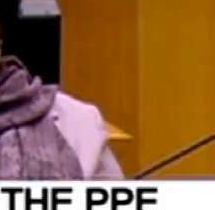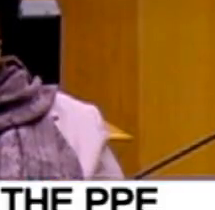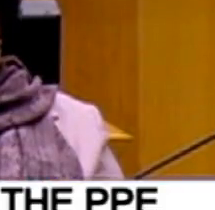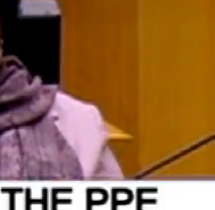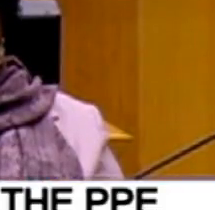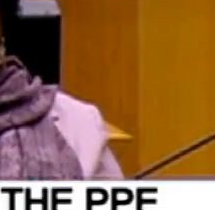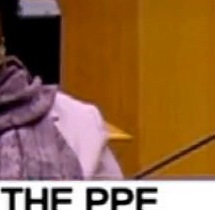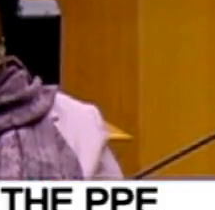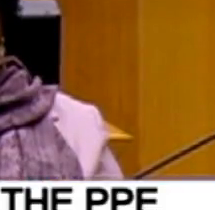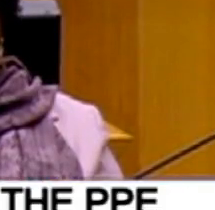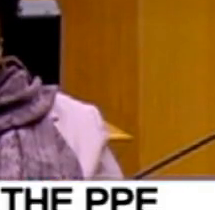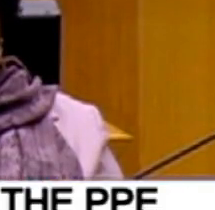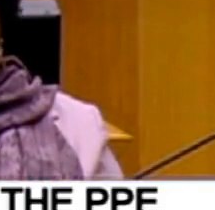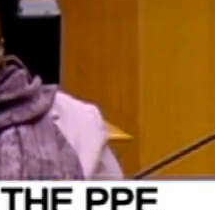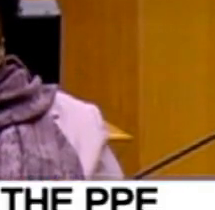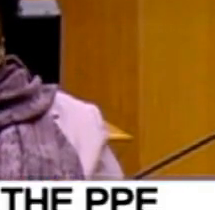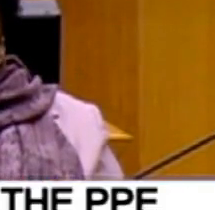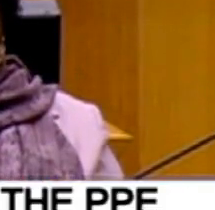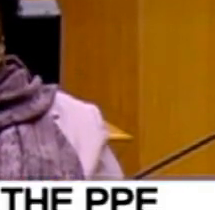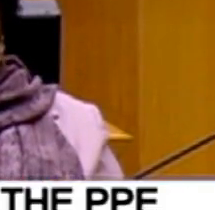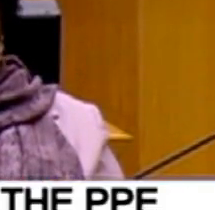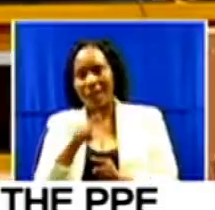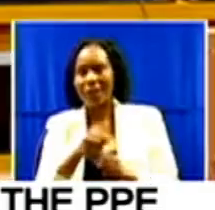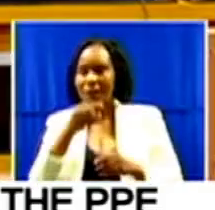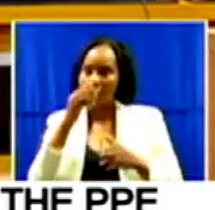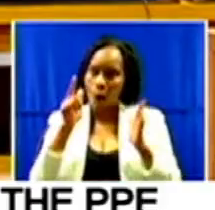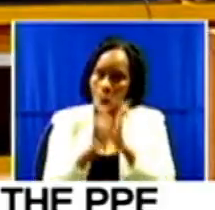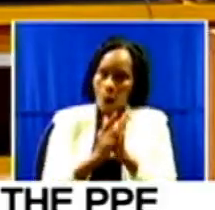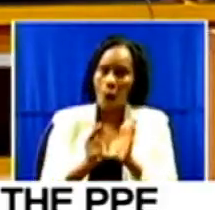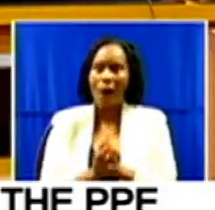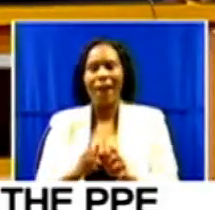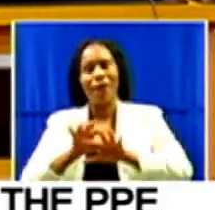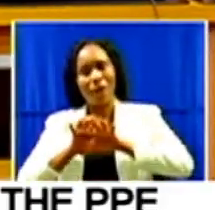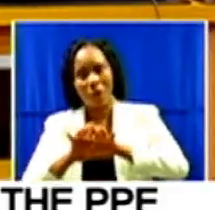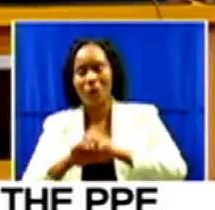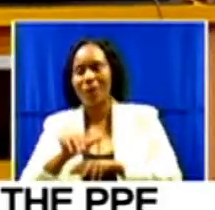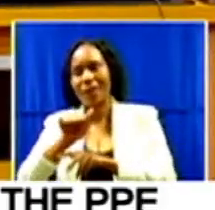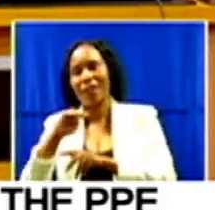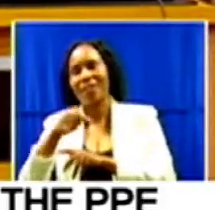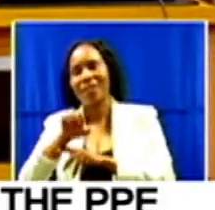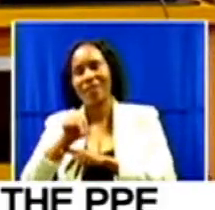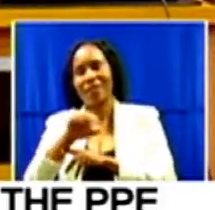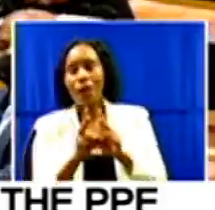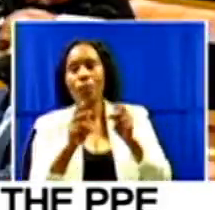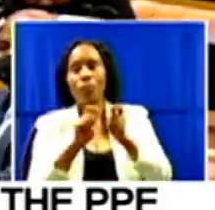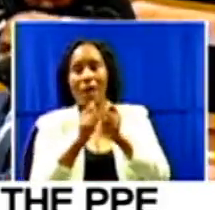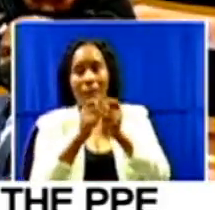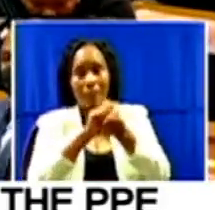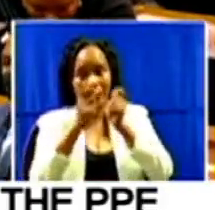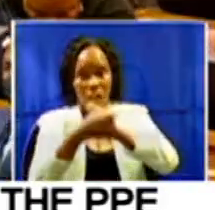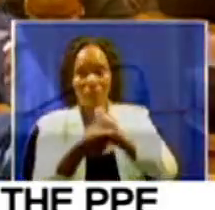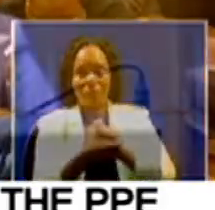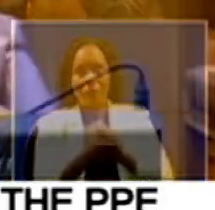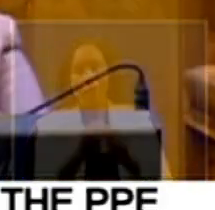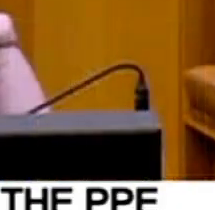The Sunday newspaper revealed that the chief whip's son, Mkhonto Wesizwe Majodina, had been linked to an ANC